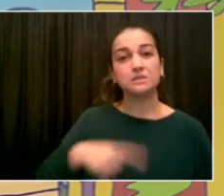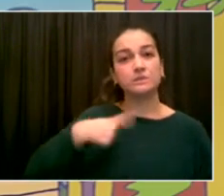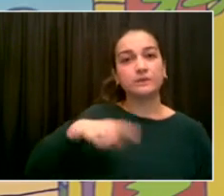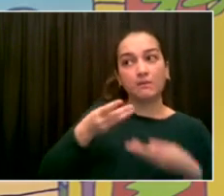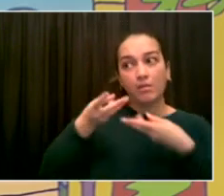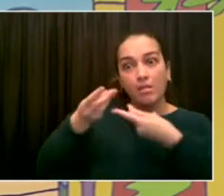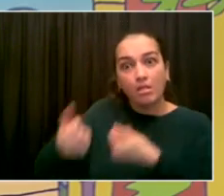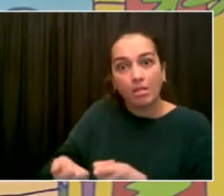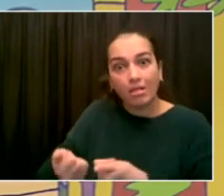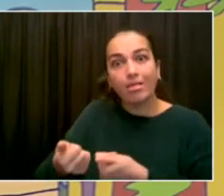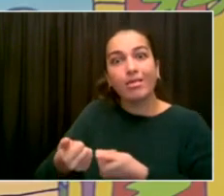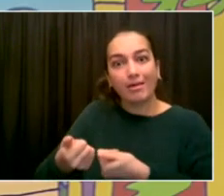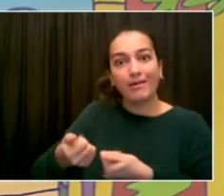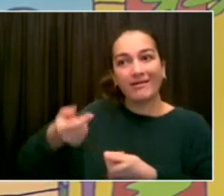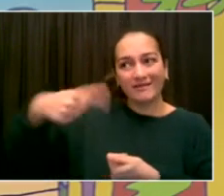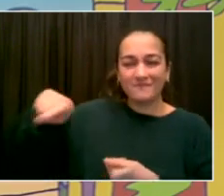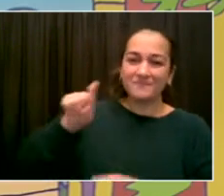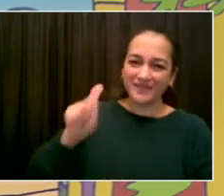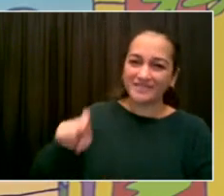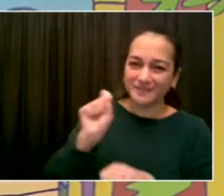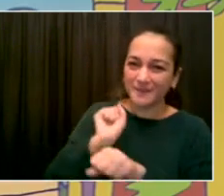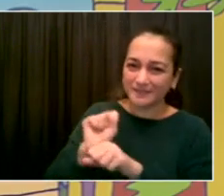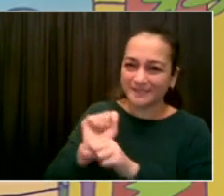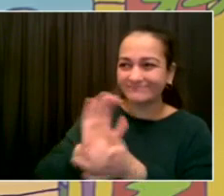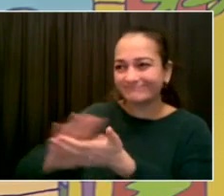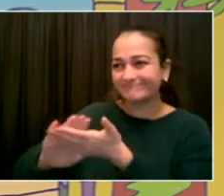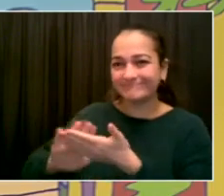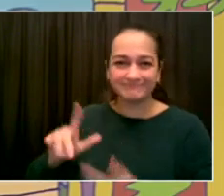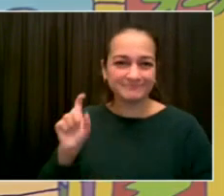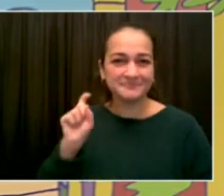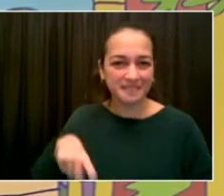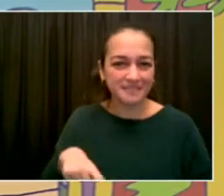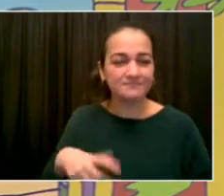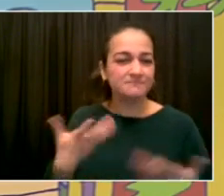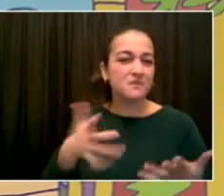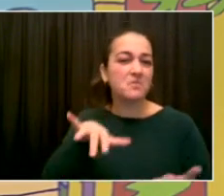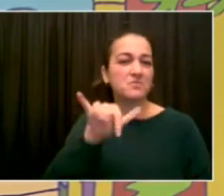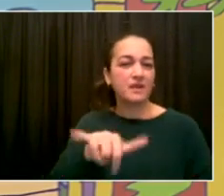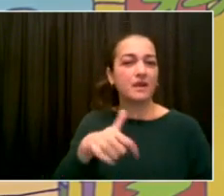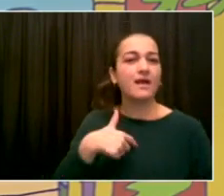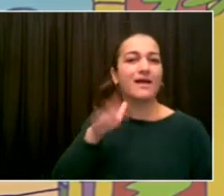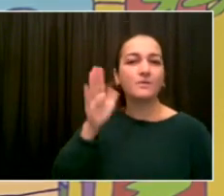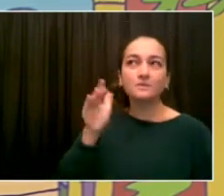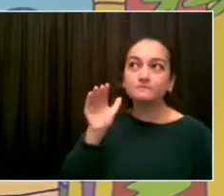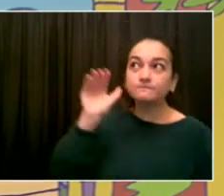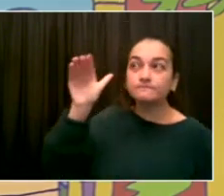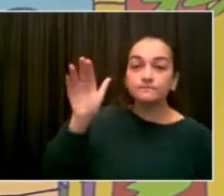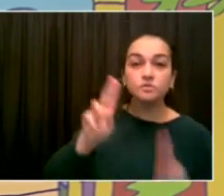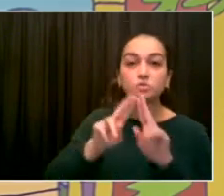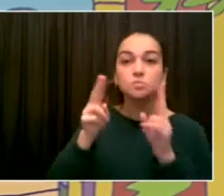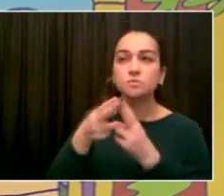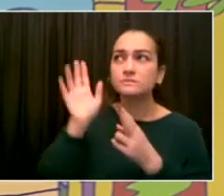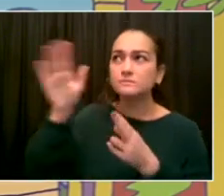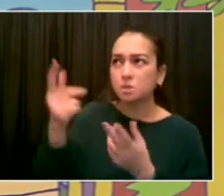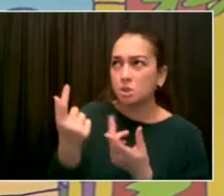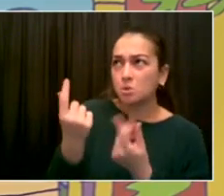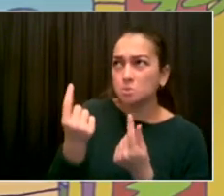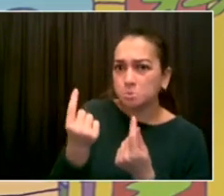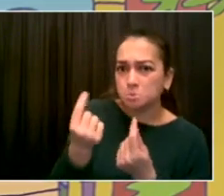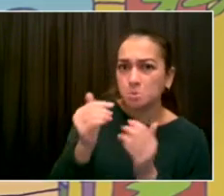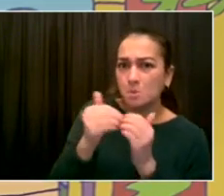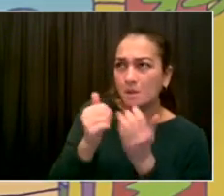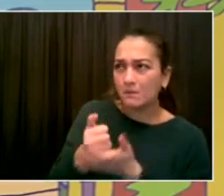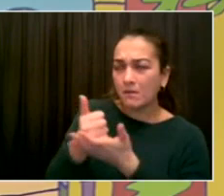the union about this today to address these issues. Now, I know we have a few more questions, but at the end, I think we'll take